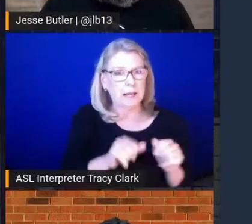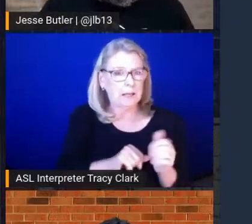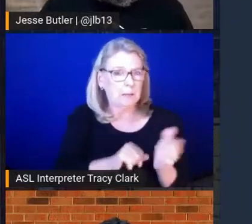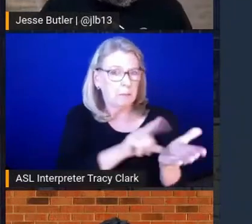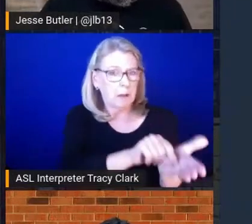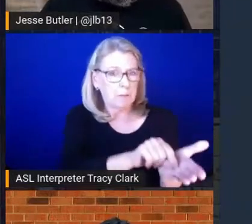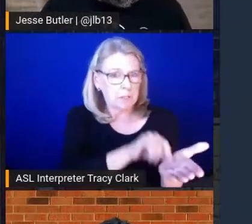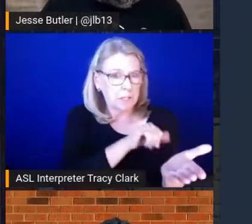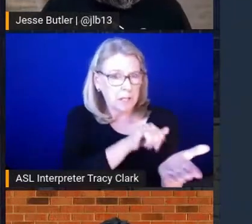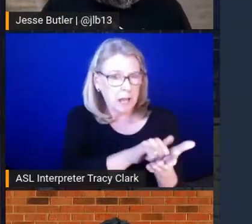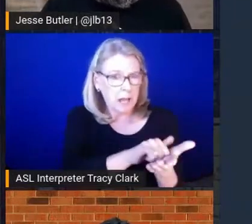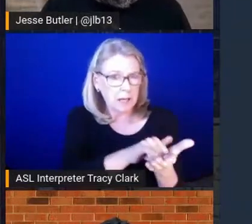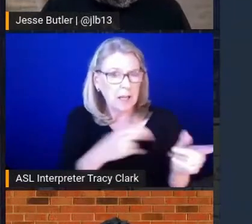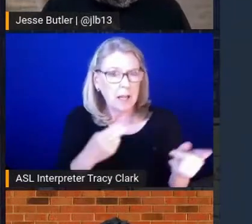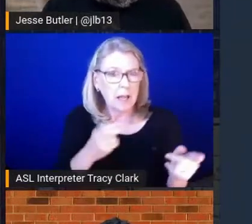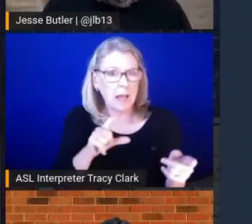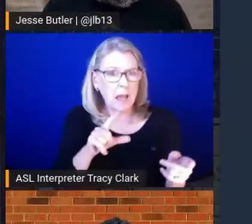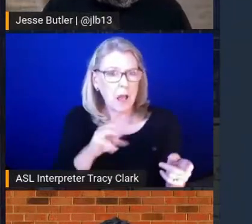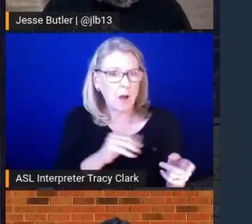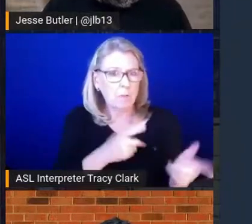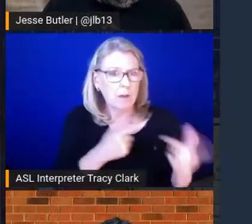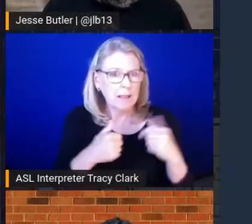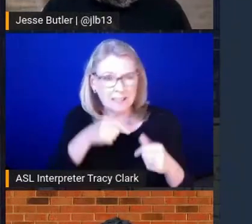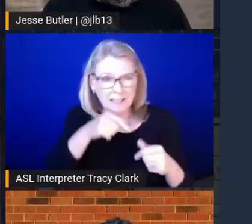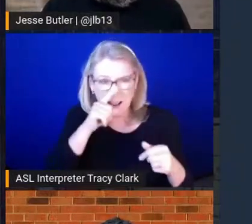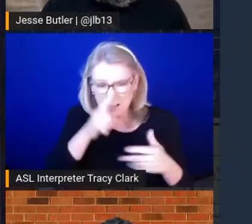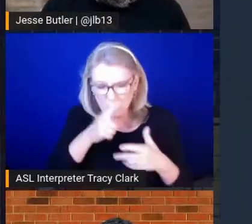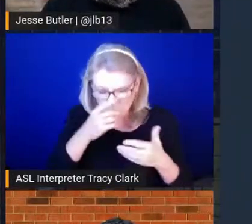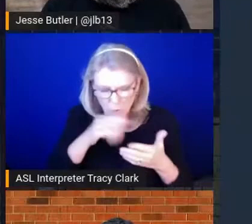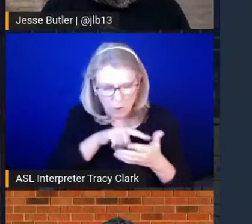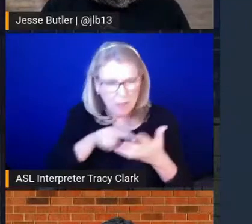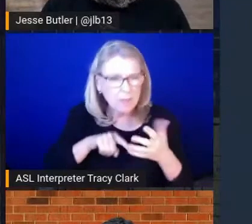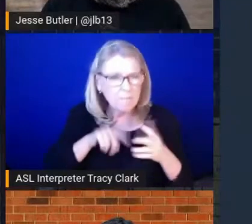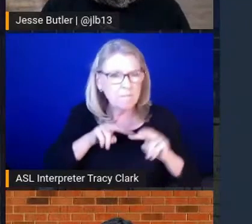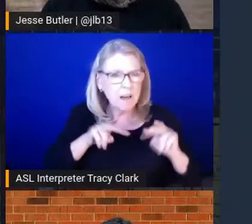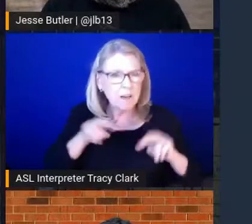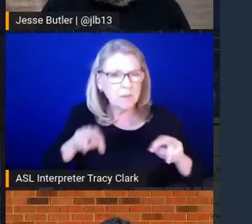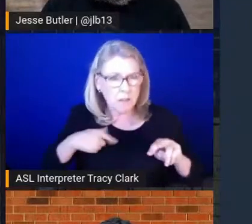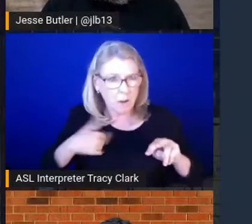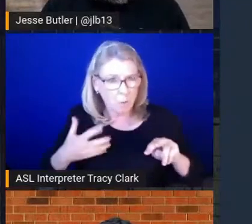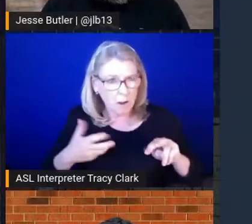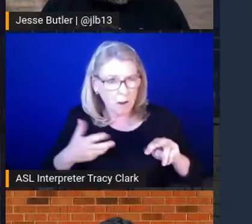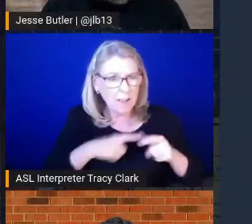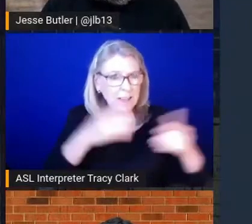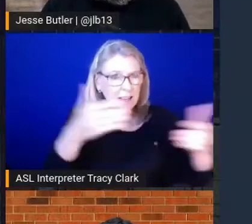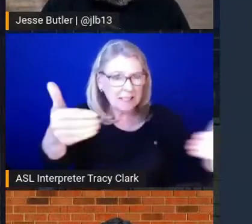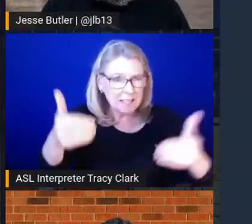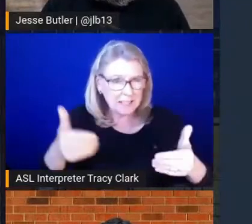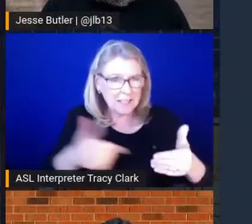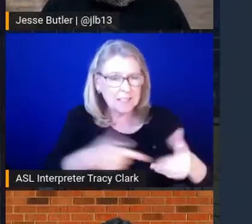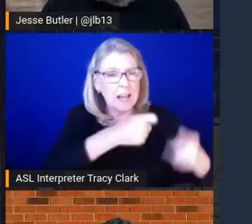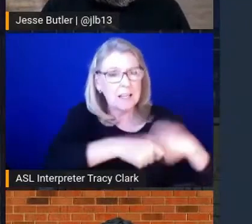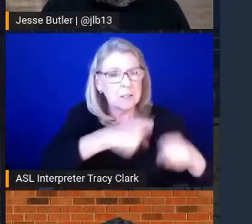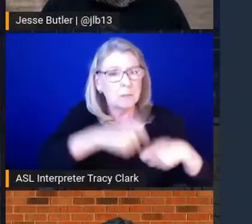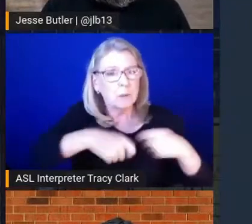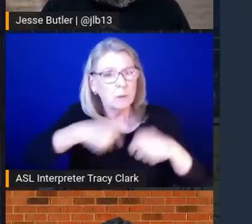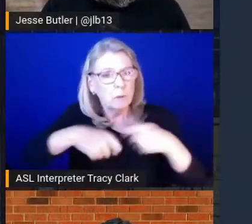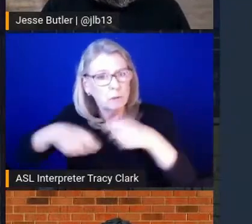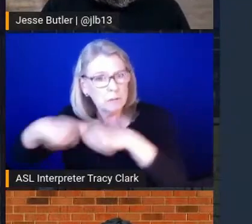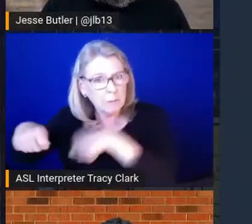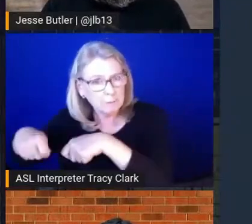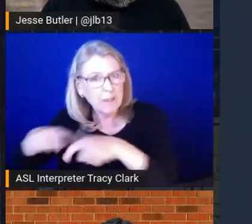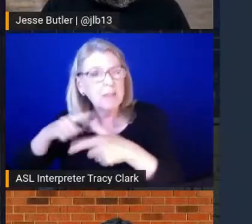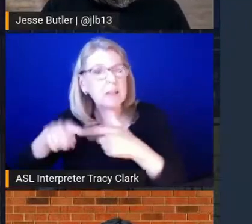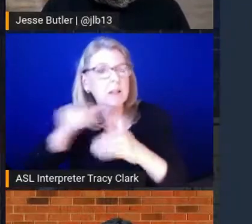those substitutions. I know what values I want and then deploy those things as well. And CDK is different, where we're